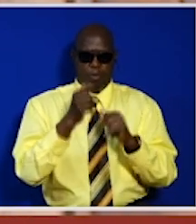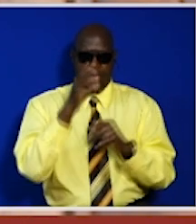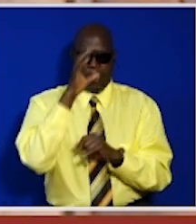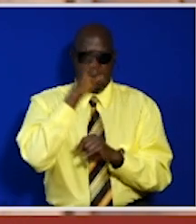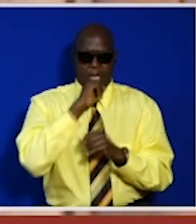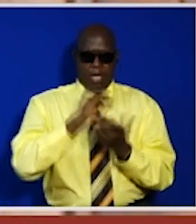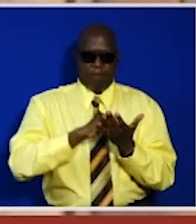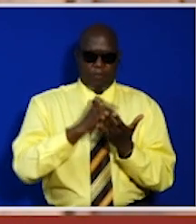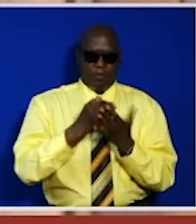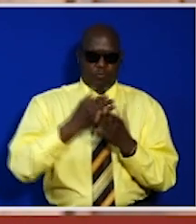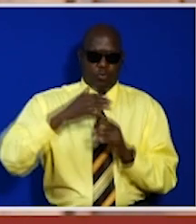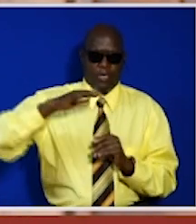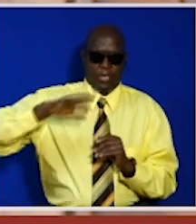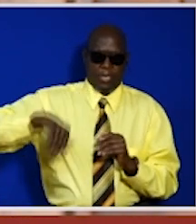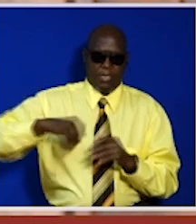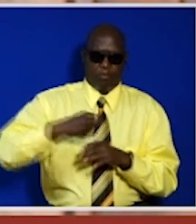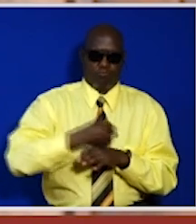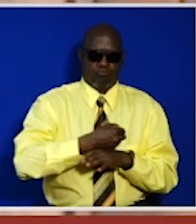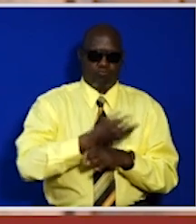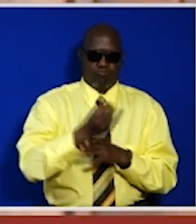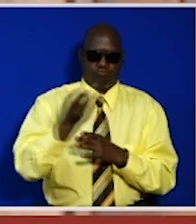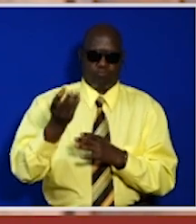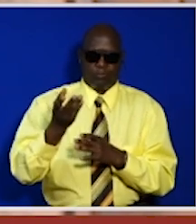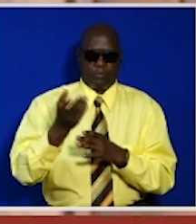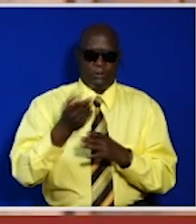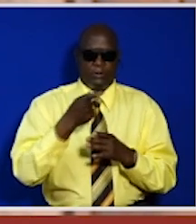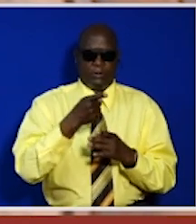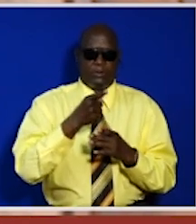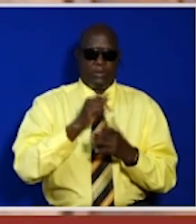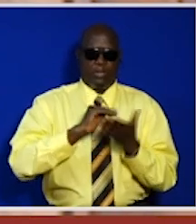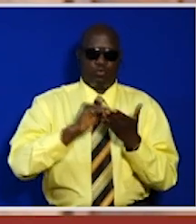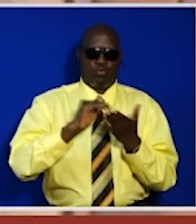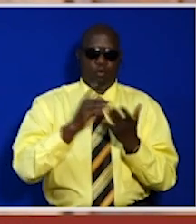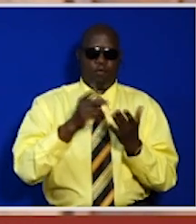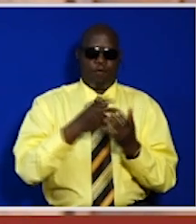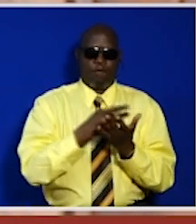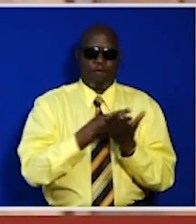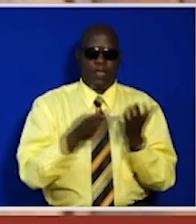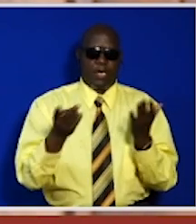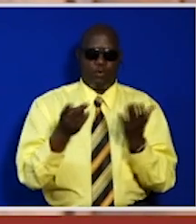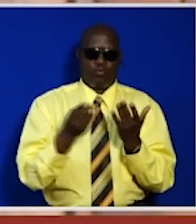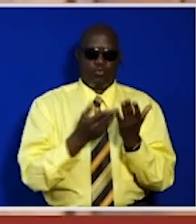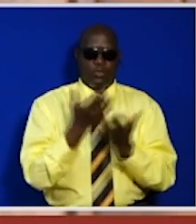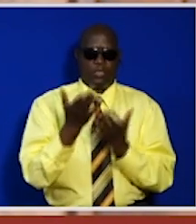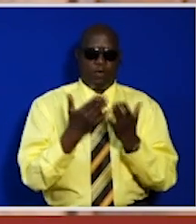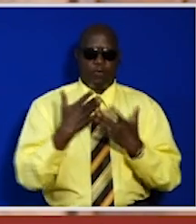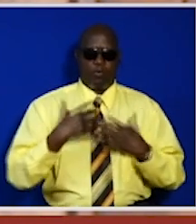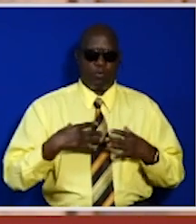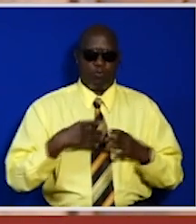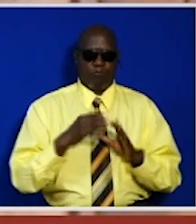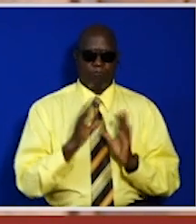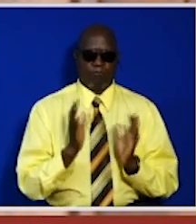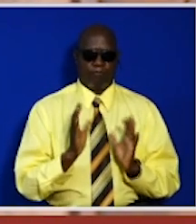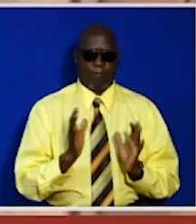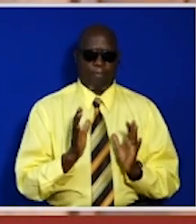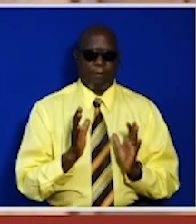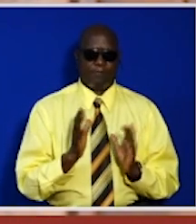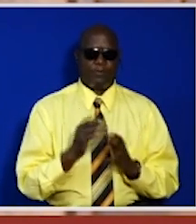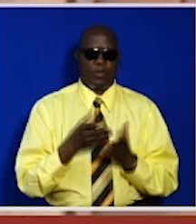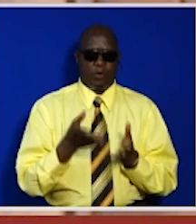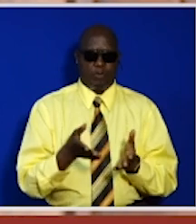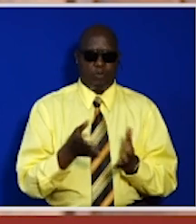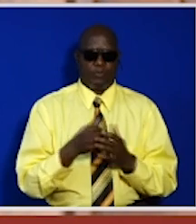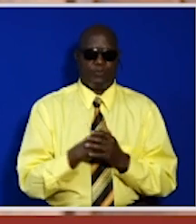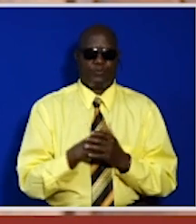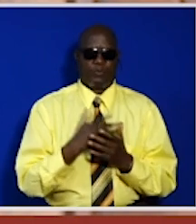or delay in their release should not be an excuse for failure to serve citizens. Consequently,